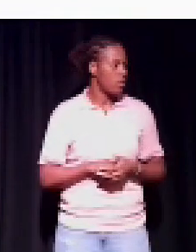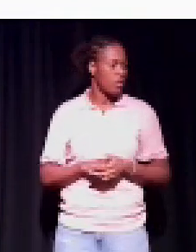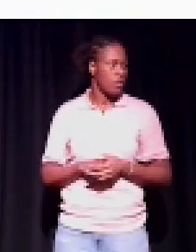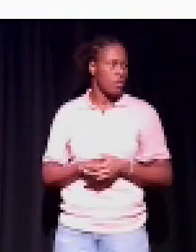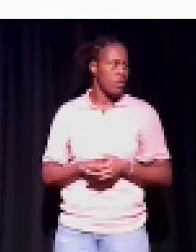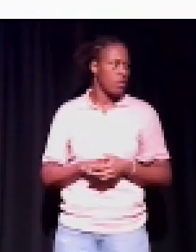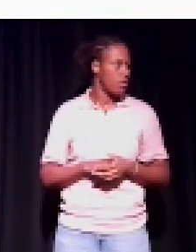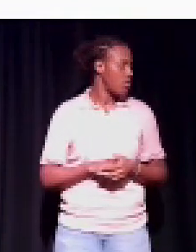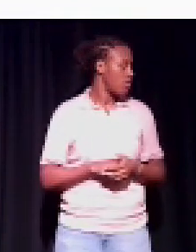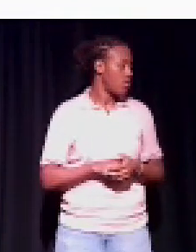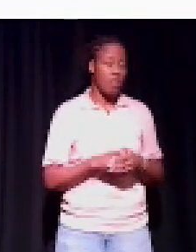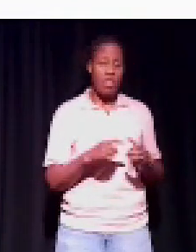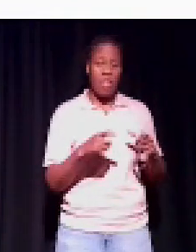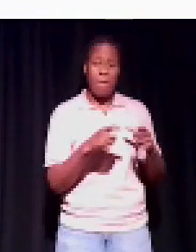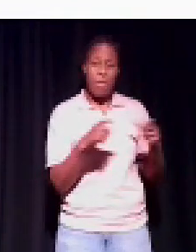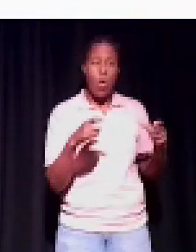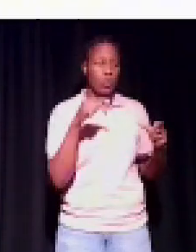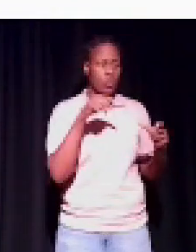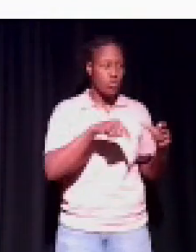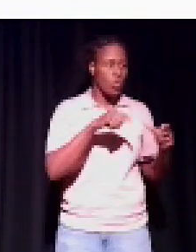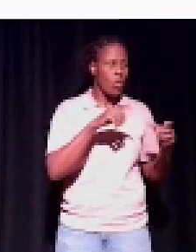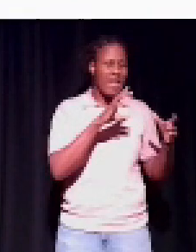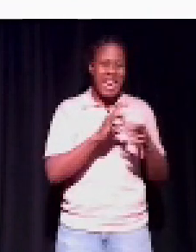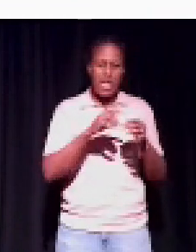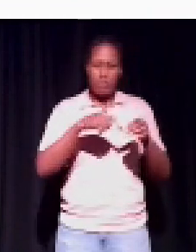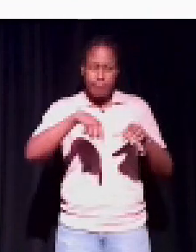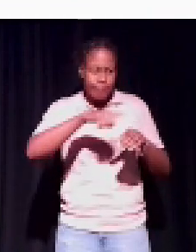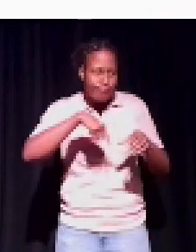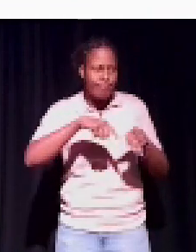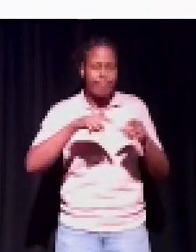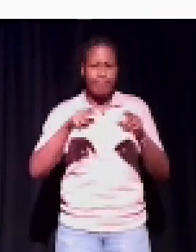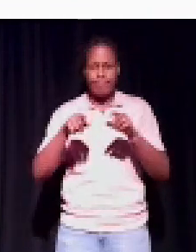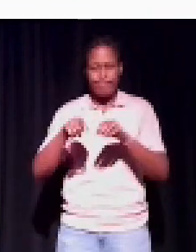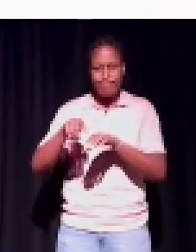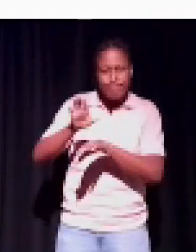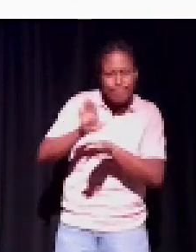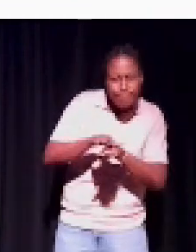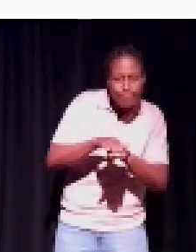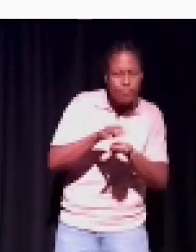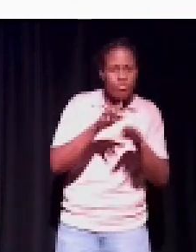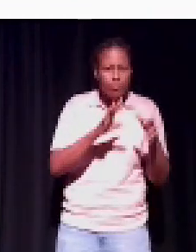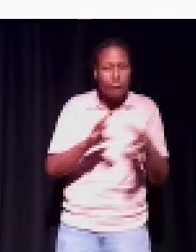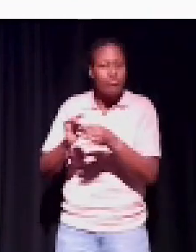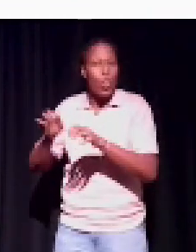that's what this box is for, is to connect those switches to your computer, get them making MIDI.